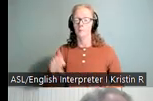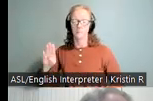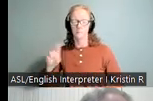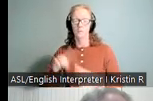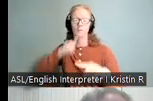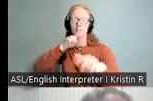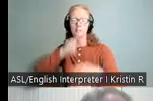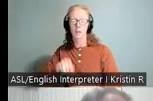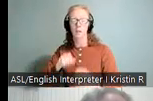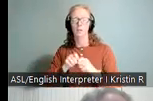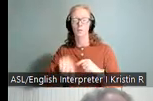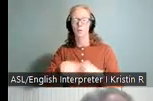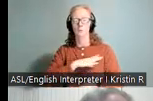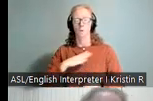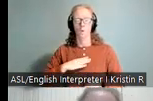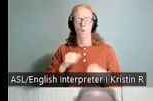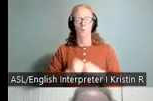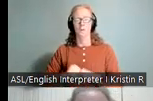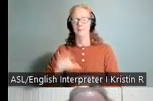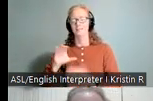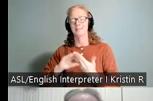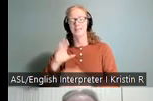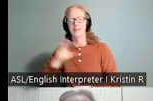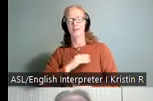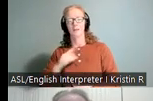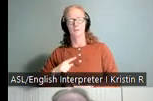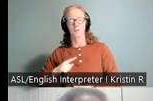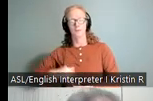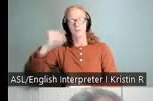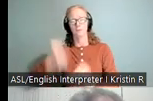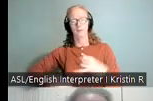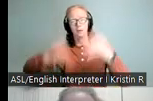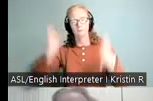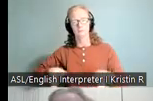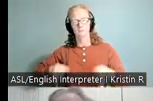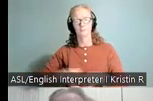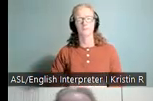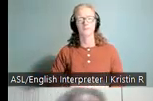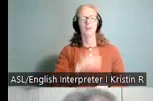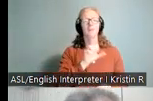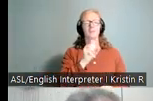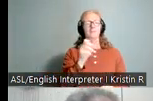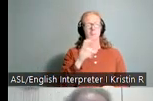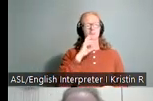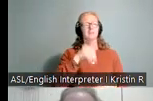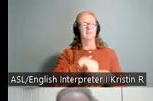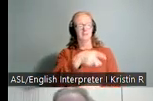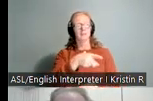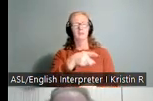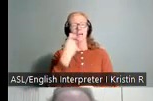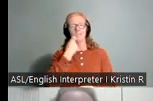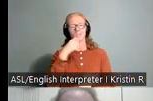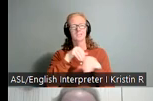recommendations with City Council having the final say. And Samir, that's the one that's in that document that I sent